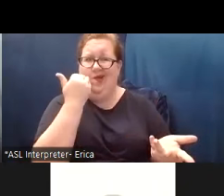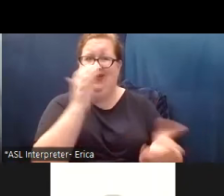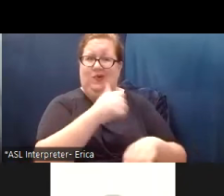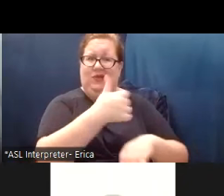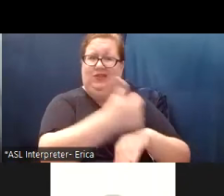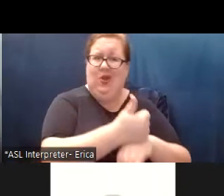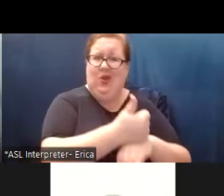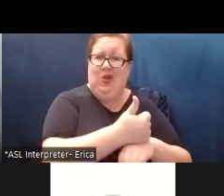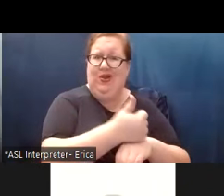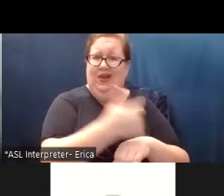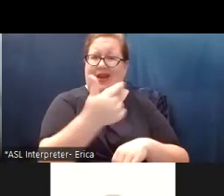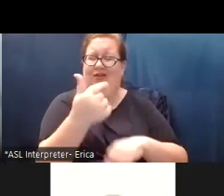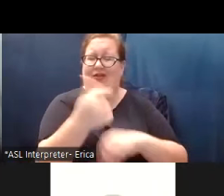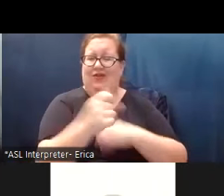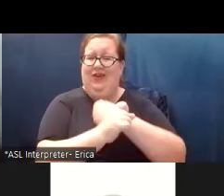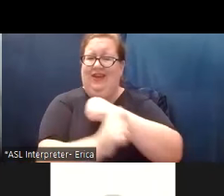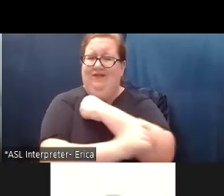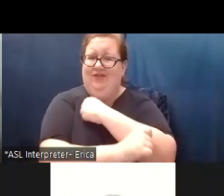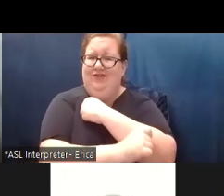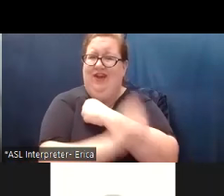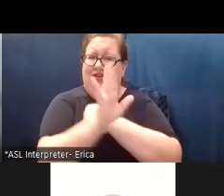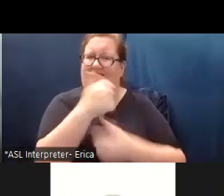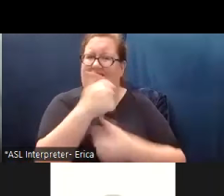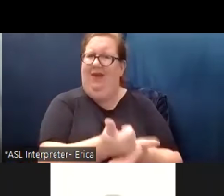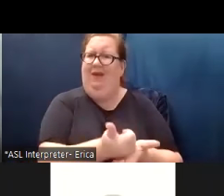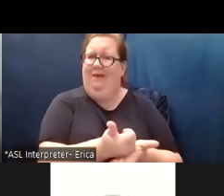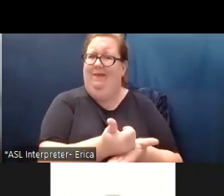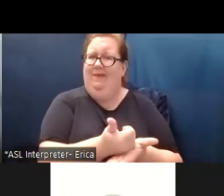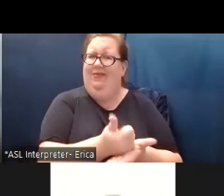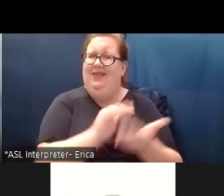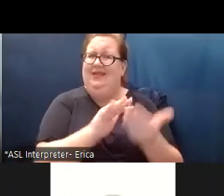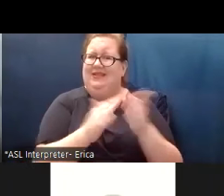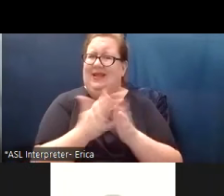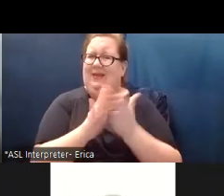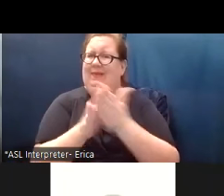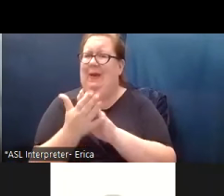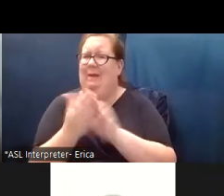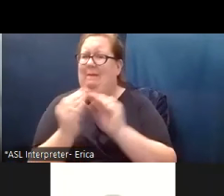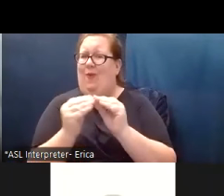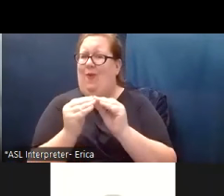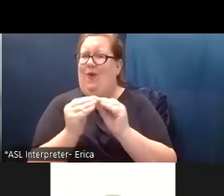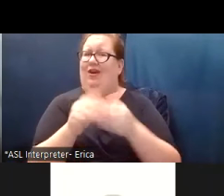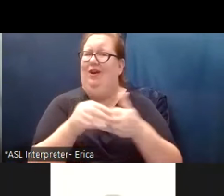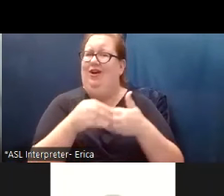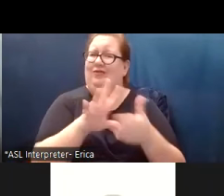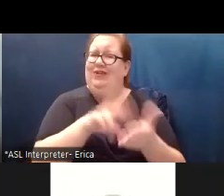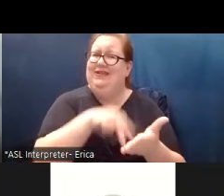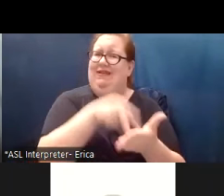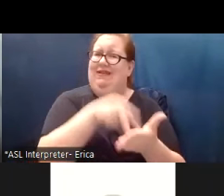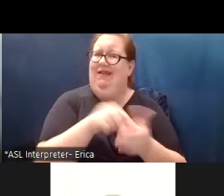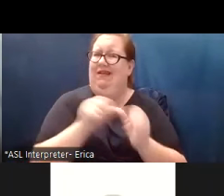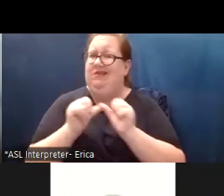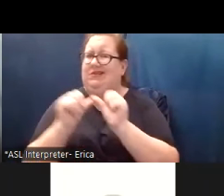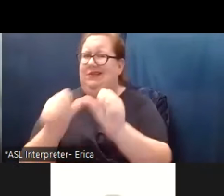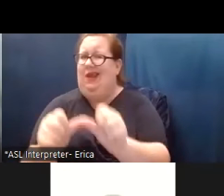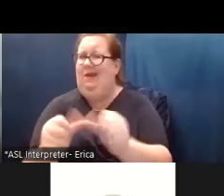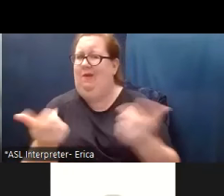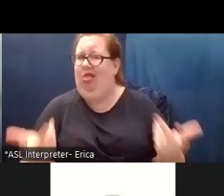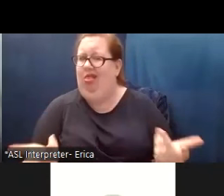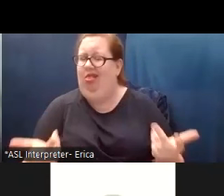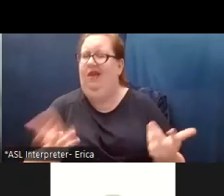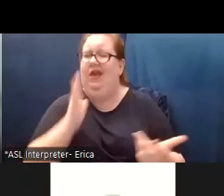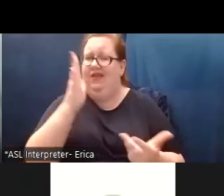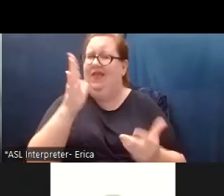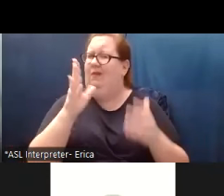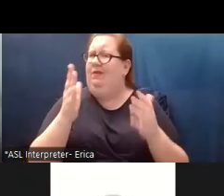install the green infrastructure that would help the city become more resilient and sustainable, it would be